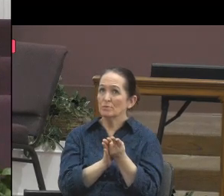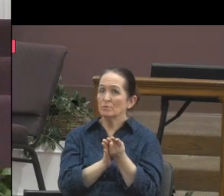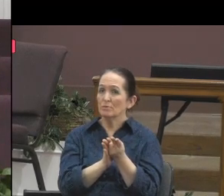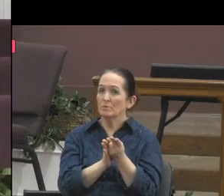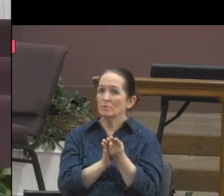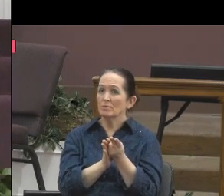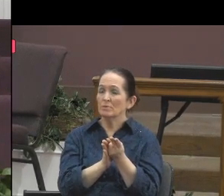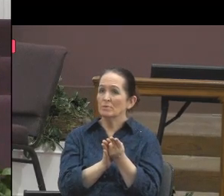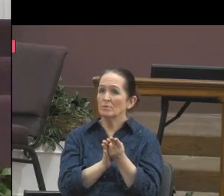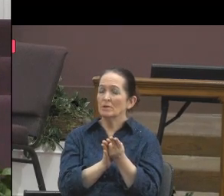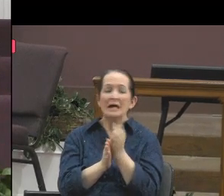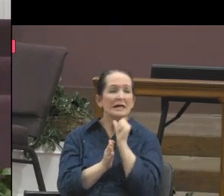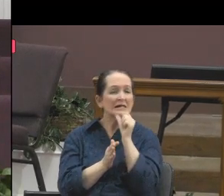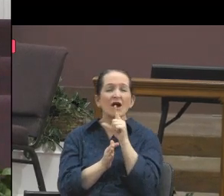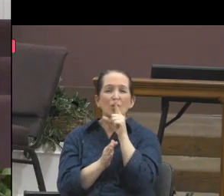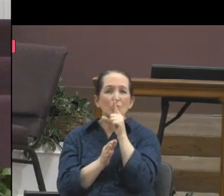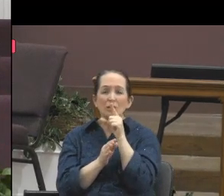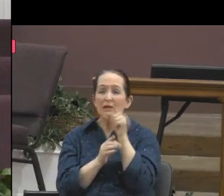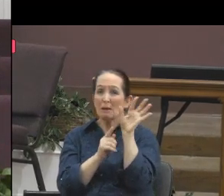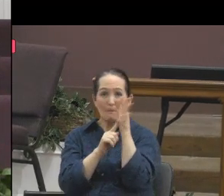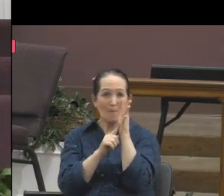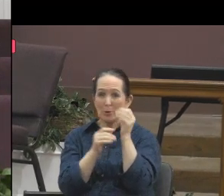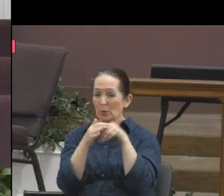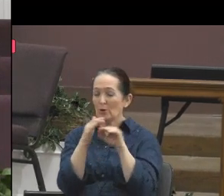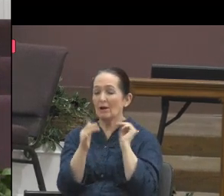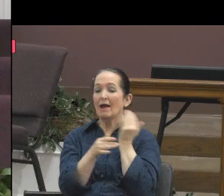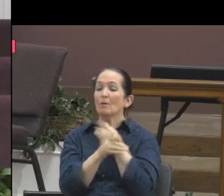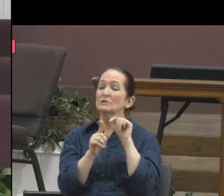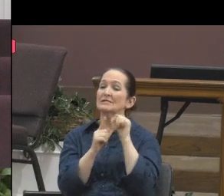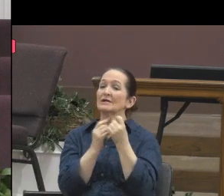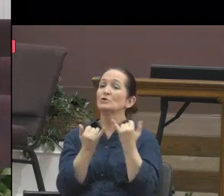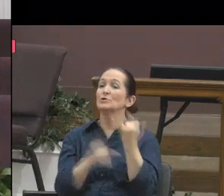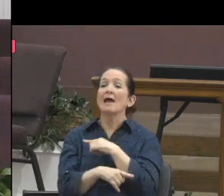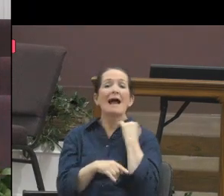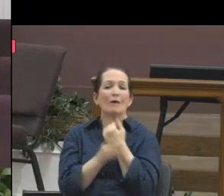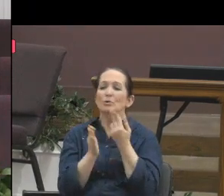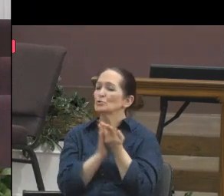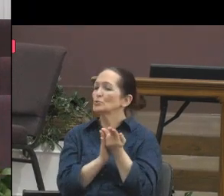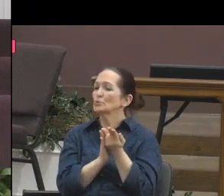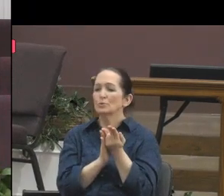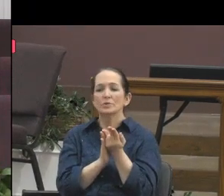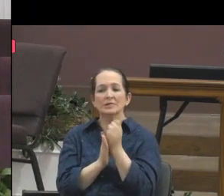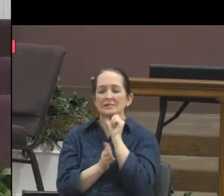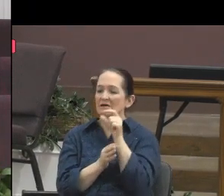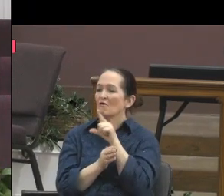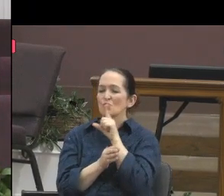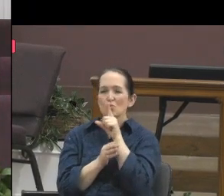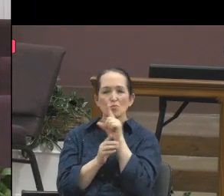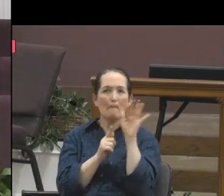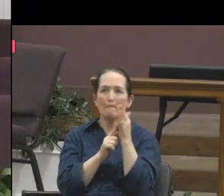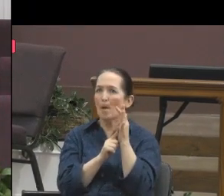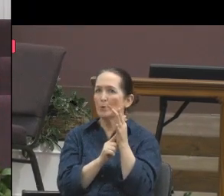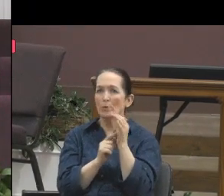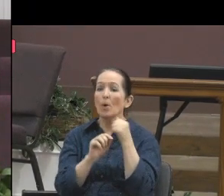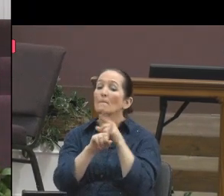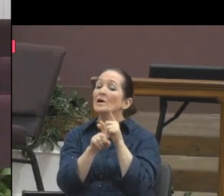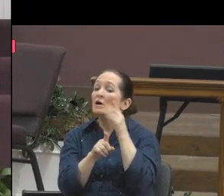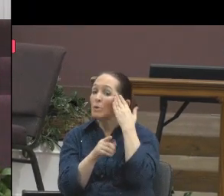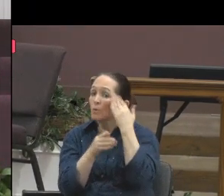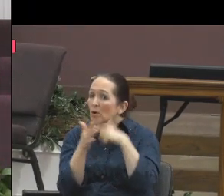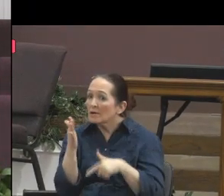It's not overly popular in our society today. Our truth is not overly popular. But you know